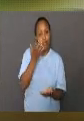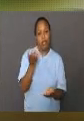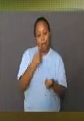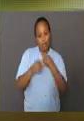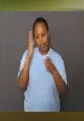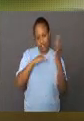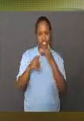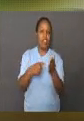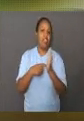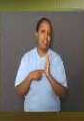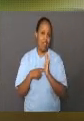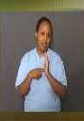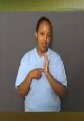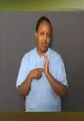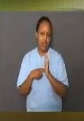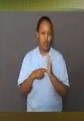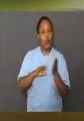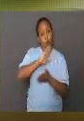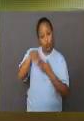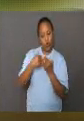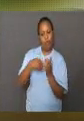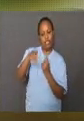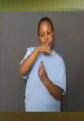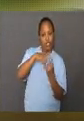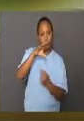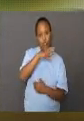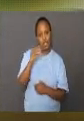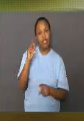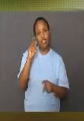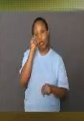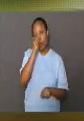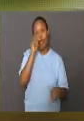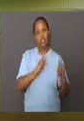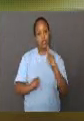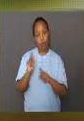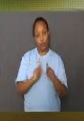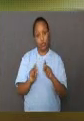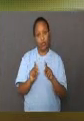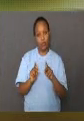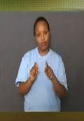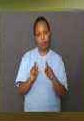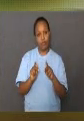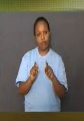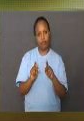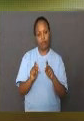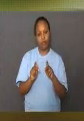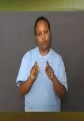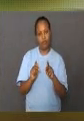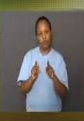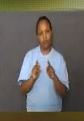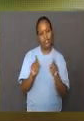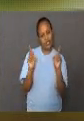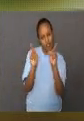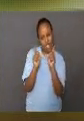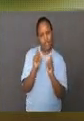resources. All of the regions and peoples of Ethiopia should receive a